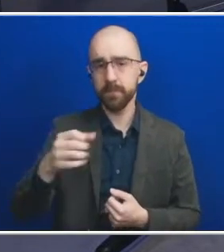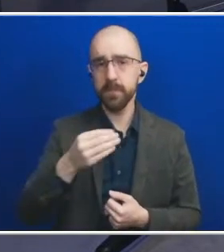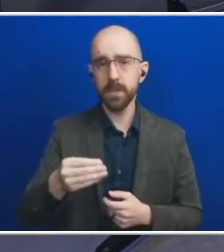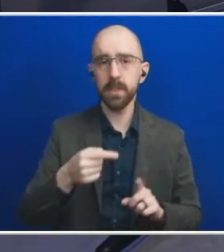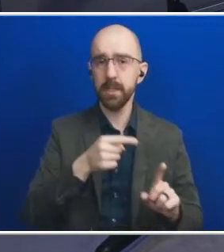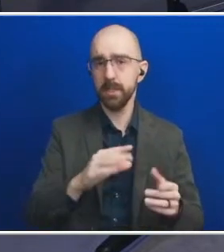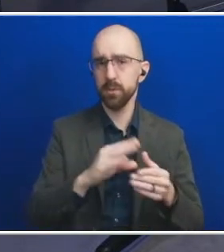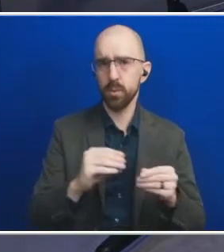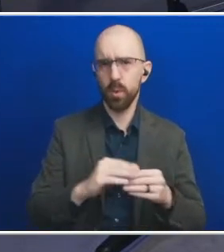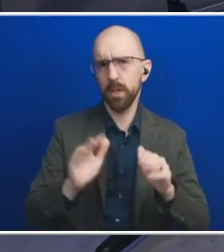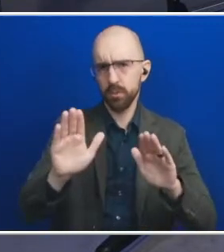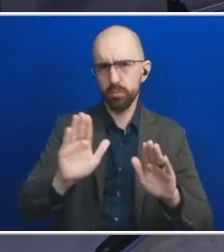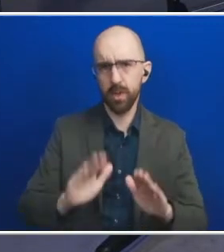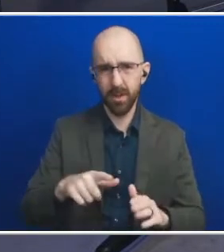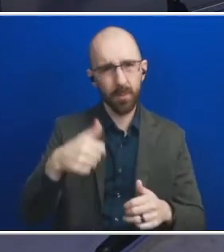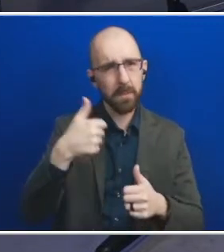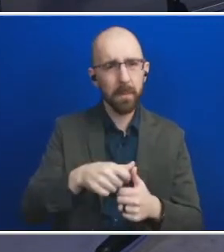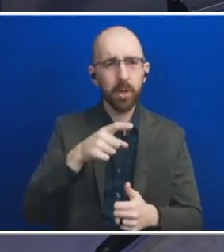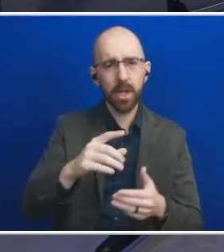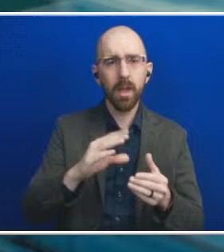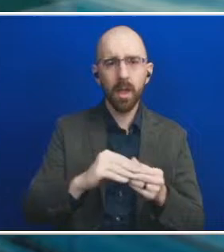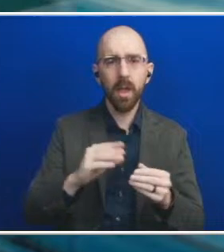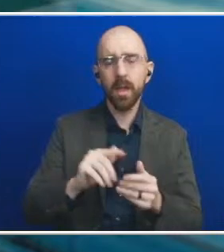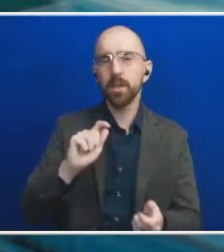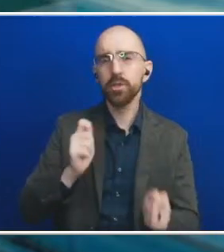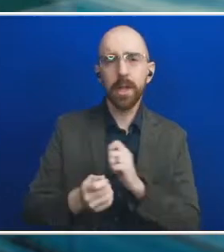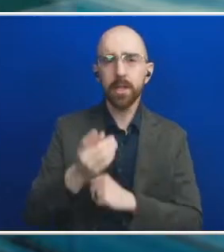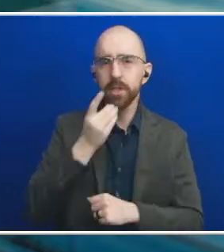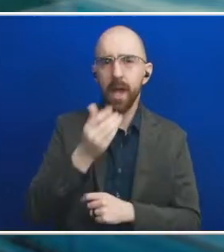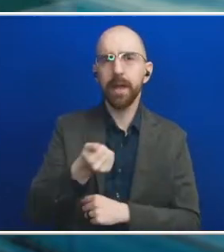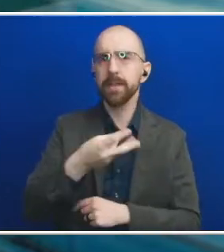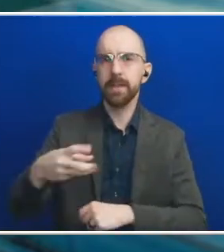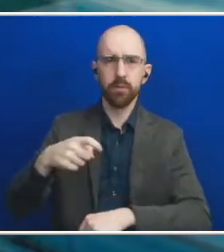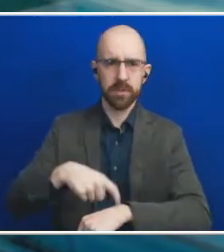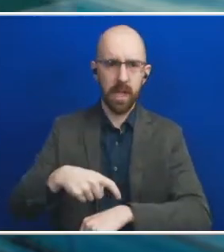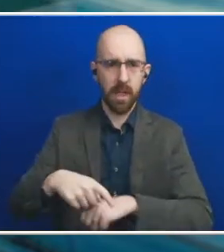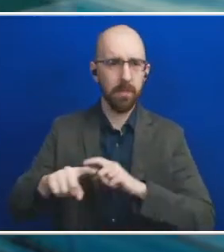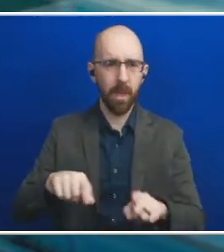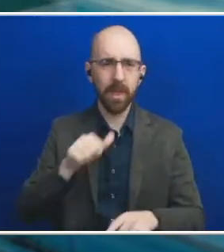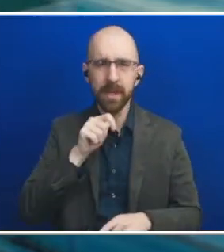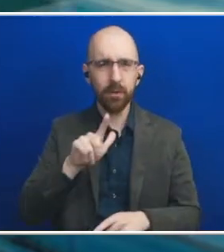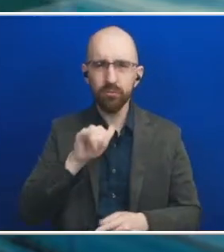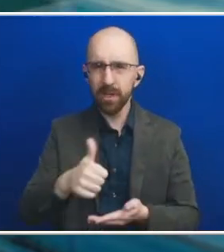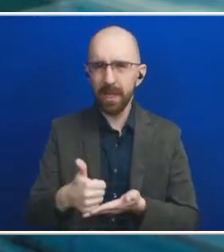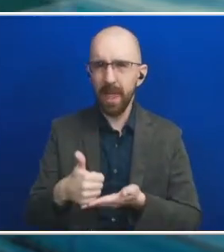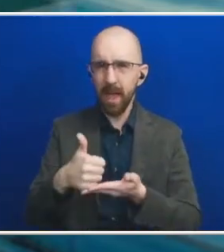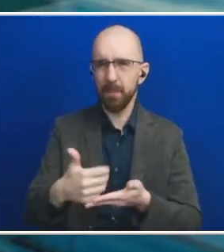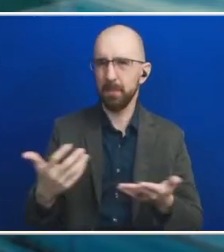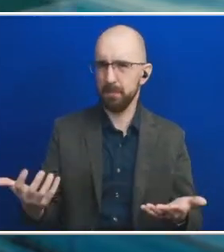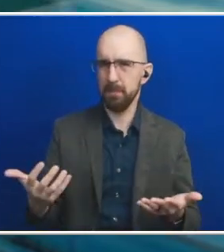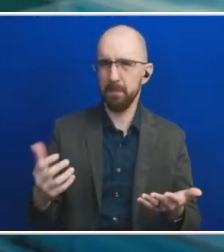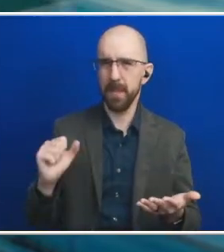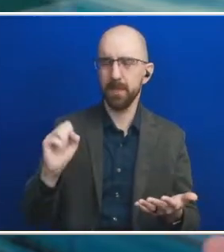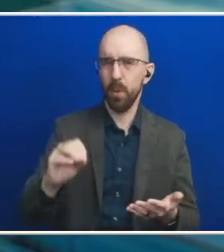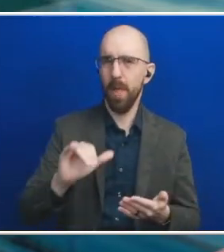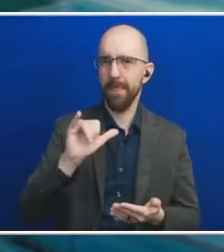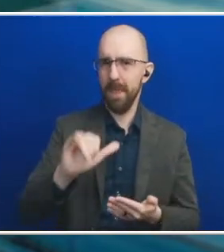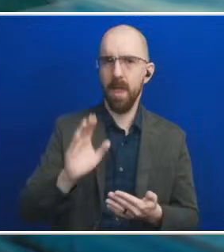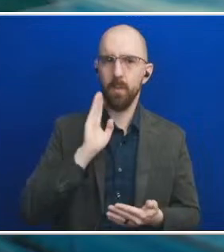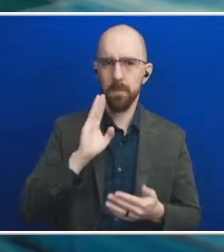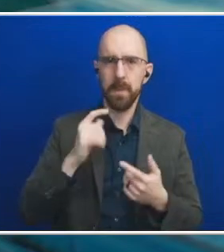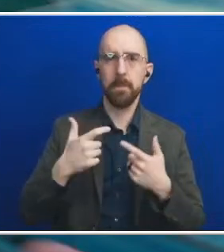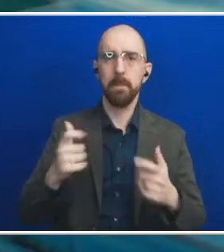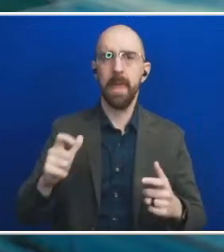if you remember, he said he changed his diet several times, but it didn't really help. And so that would be a big clue that